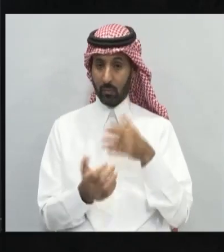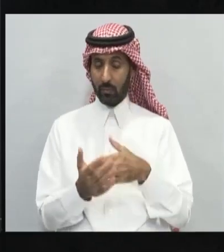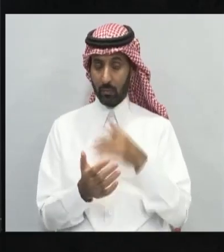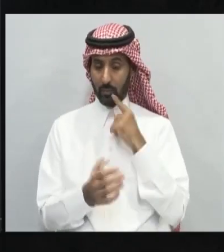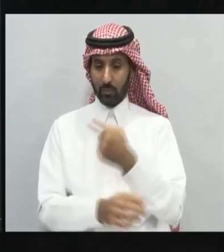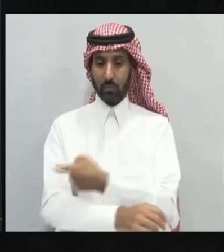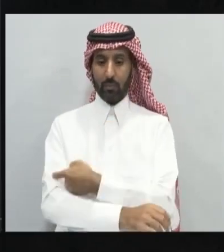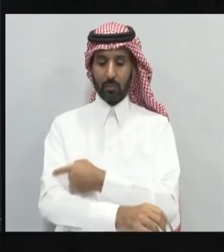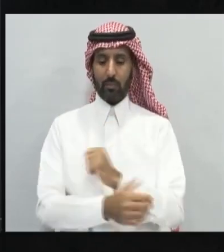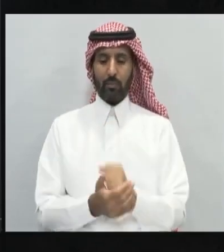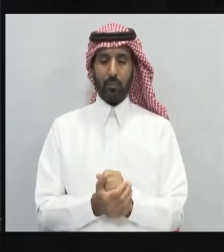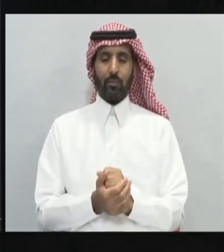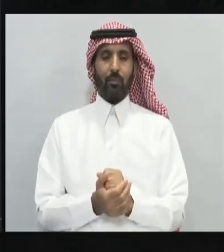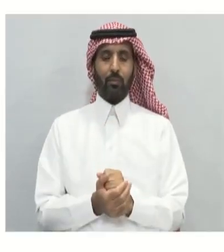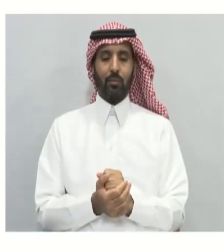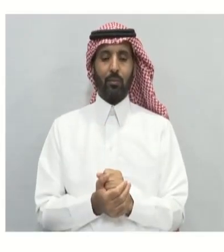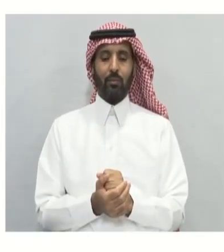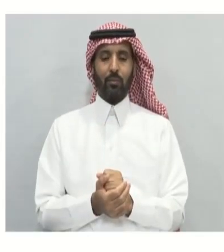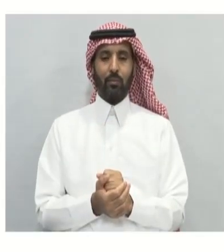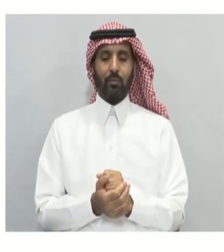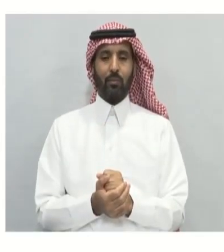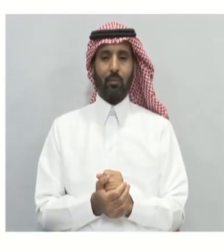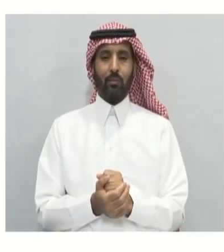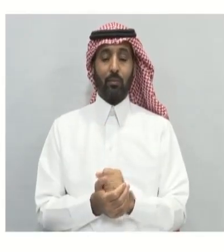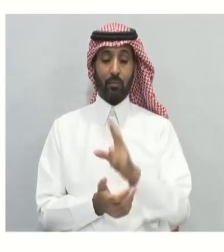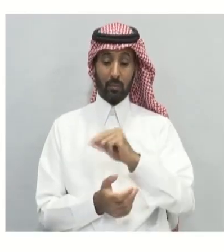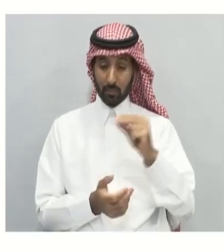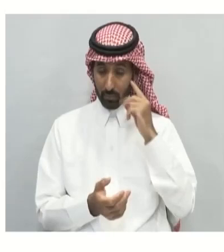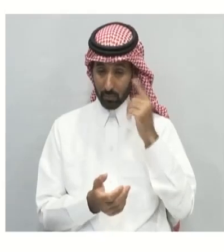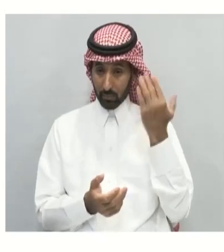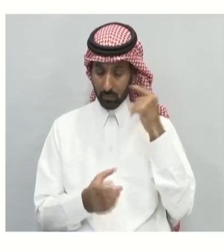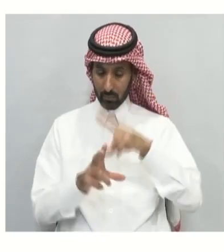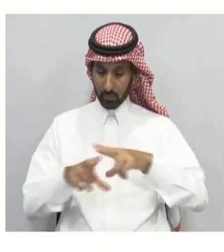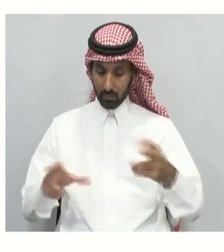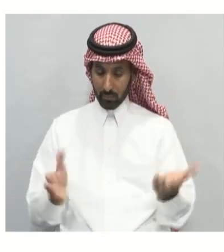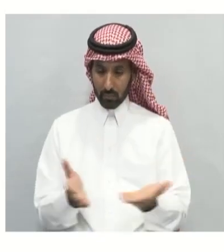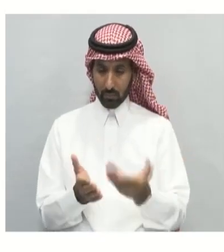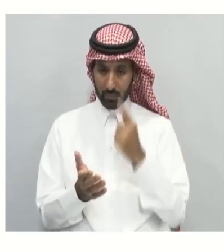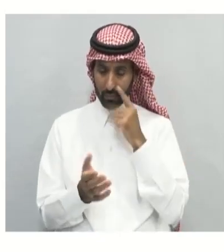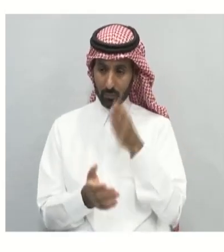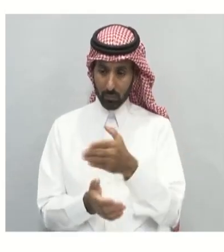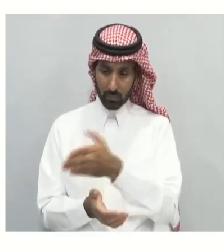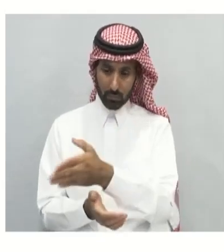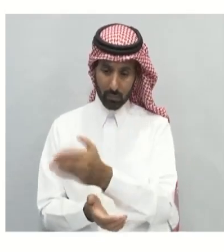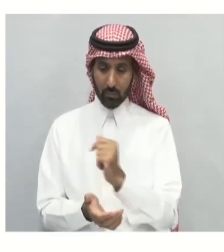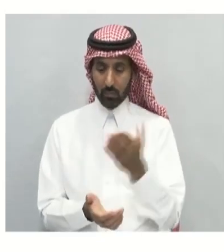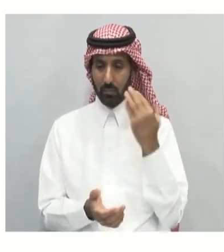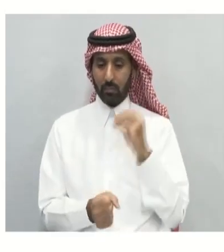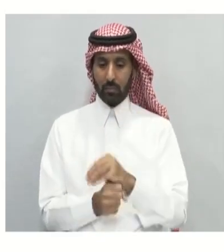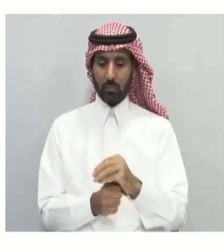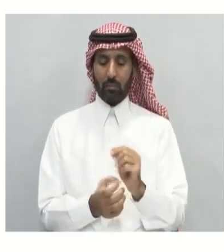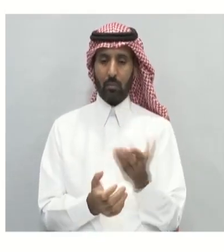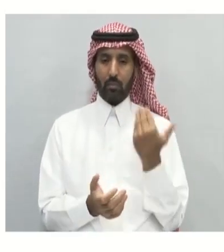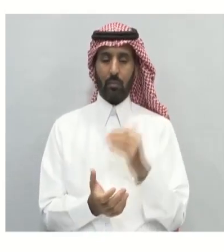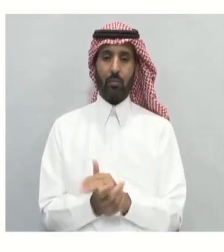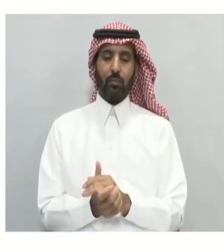hospital. And we will use, let's use the same map that we have already, or the directions that was given in the